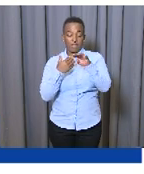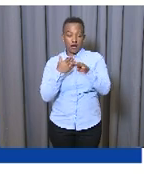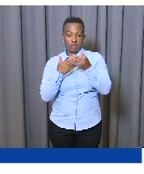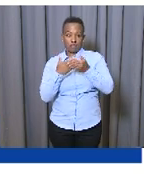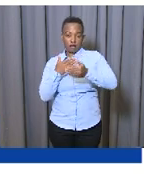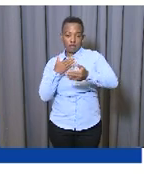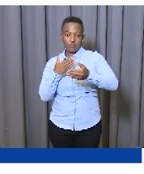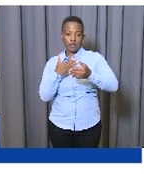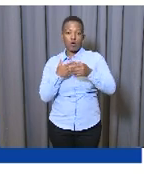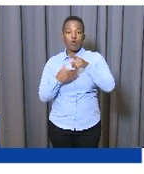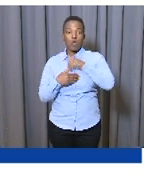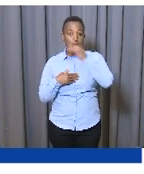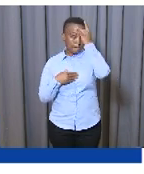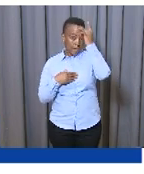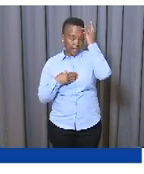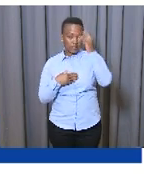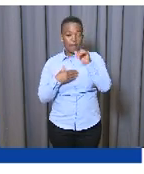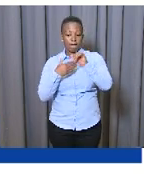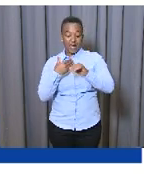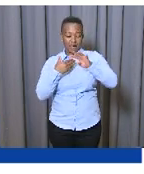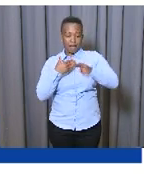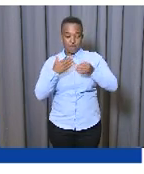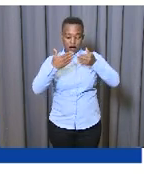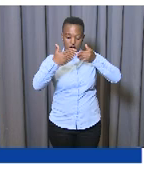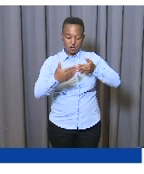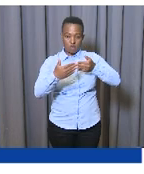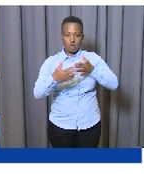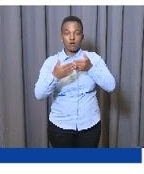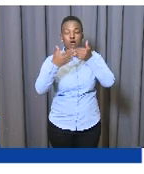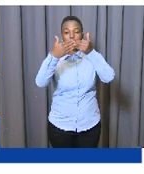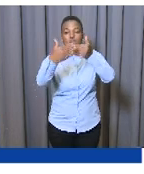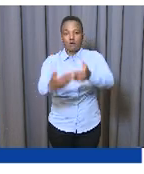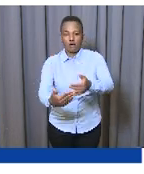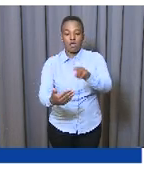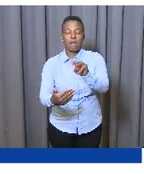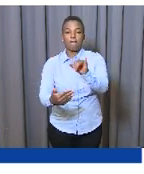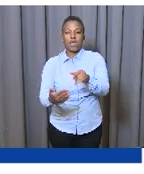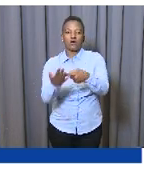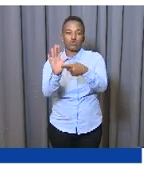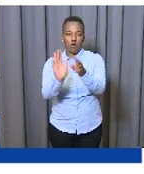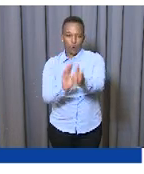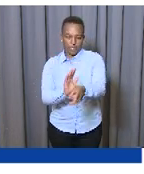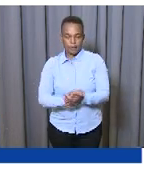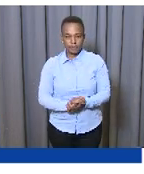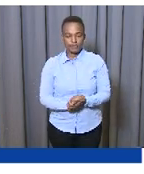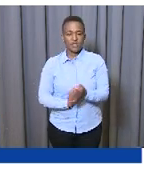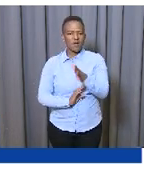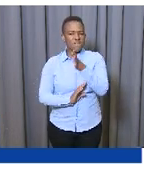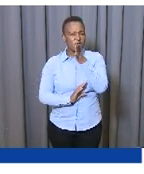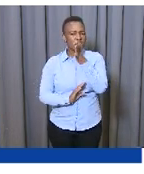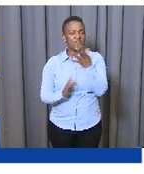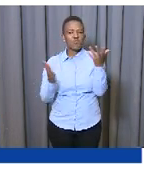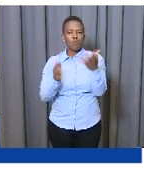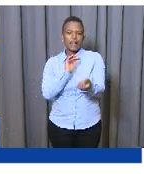March, April, and where are we now in May? What's happening with this density of